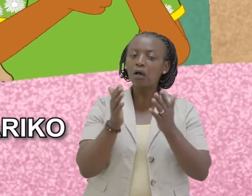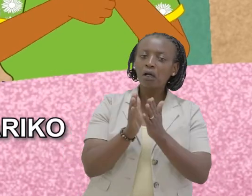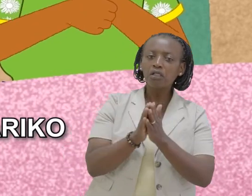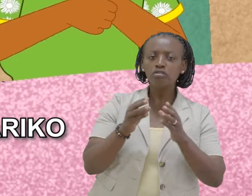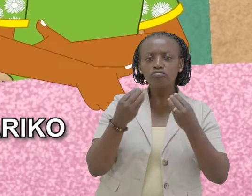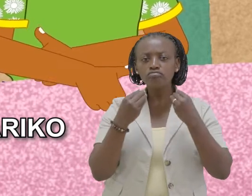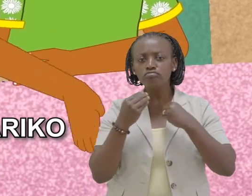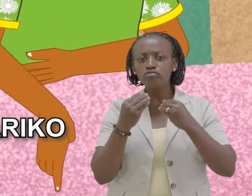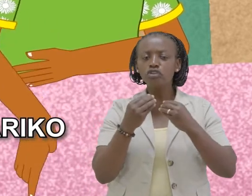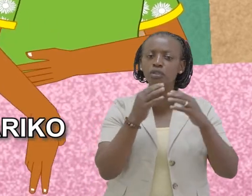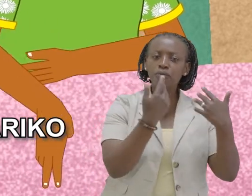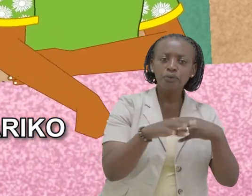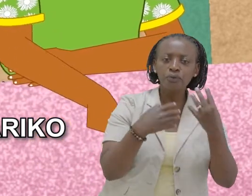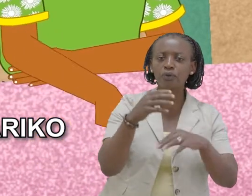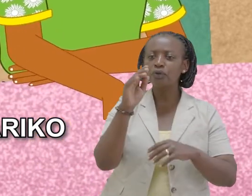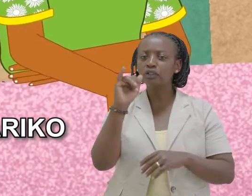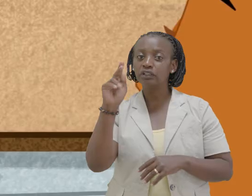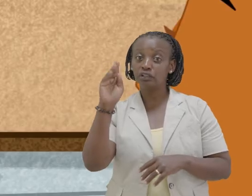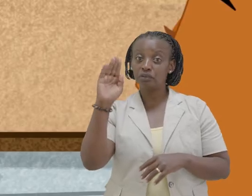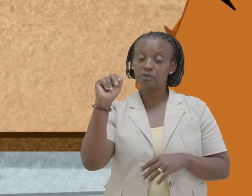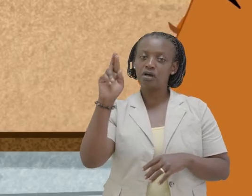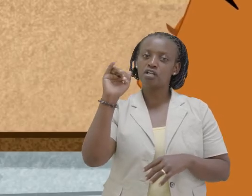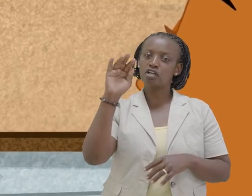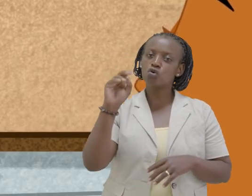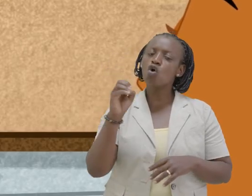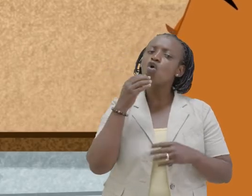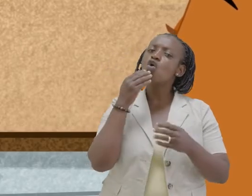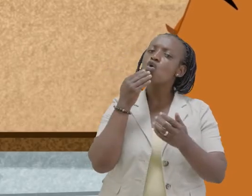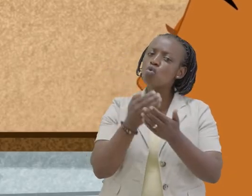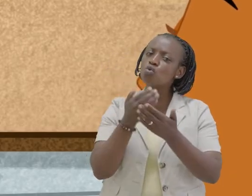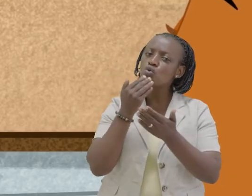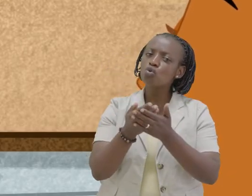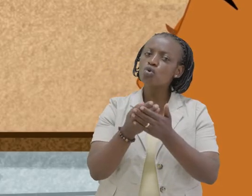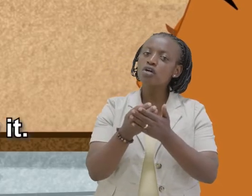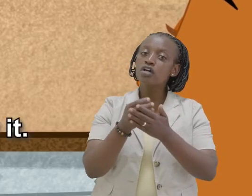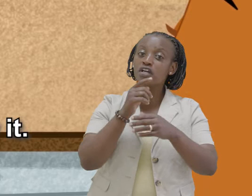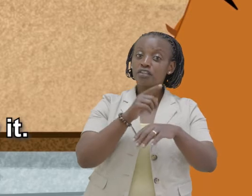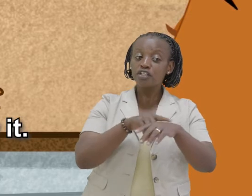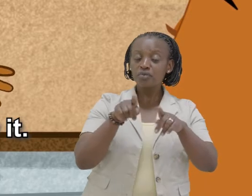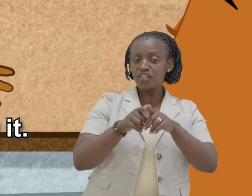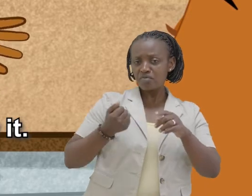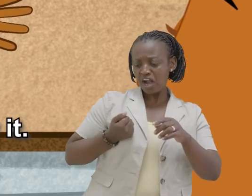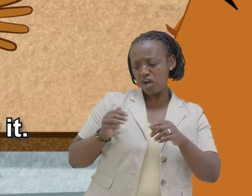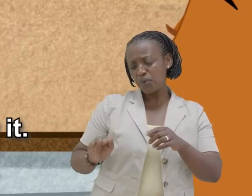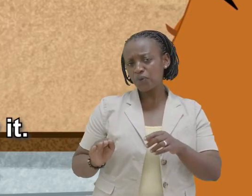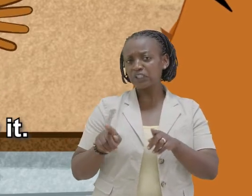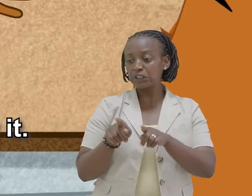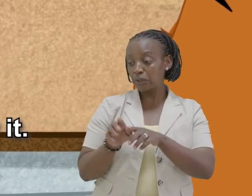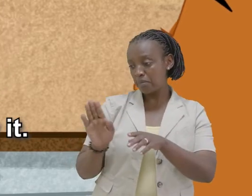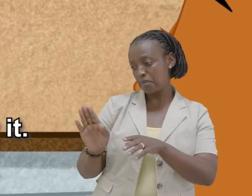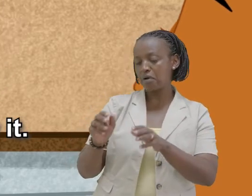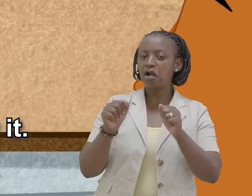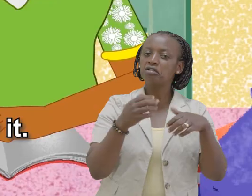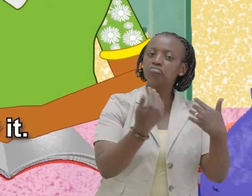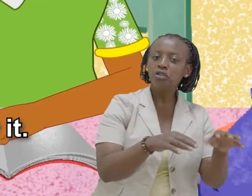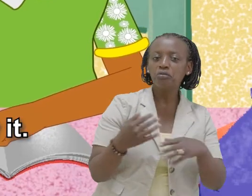was teaching us how to play Itibariko. Oh, that's very good. When I was a little girl like you,